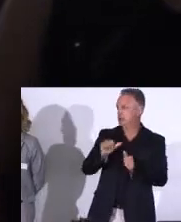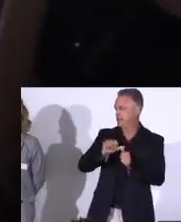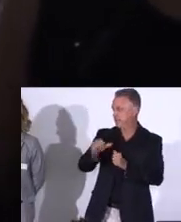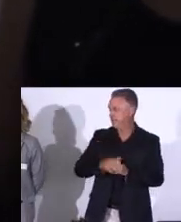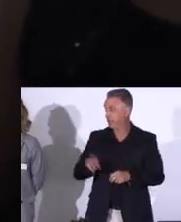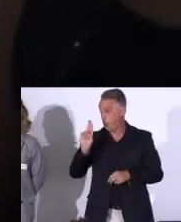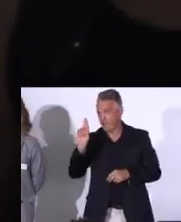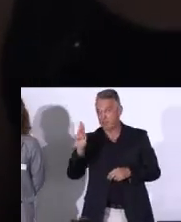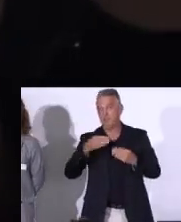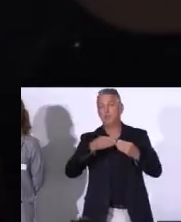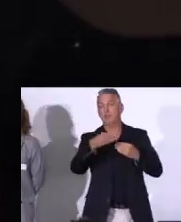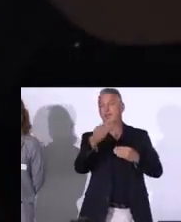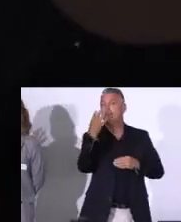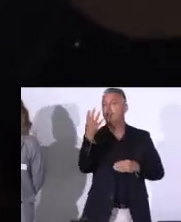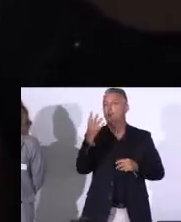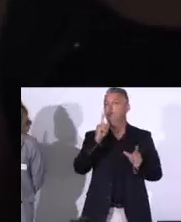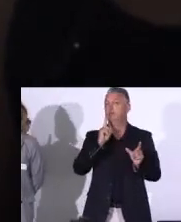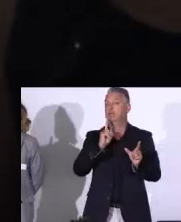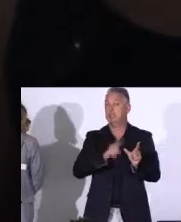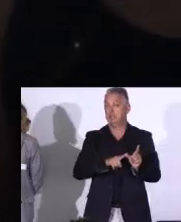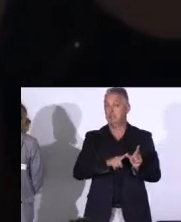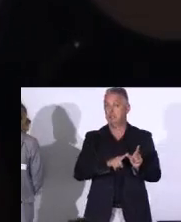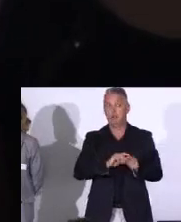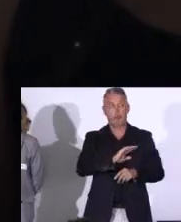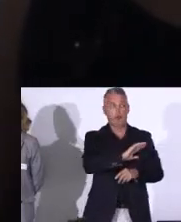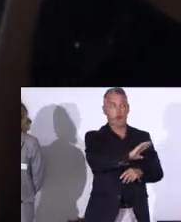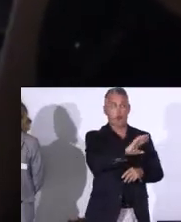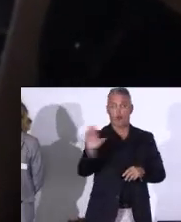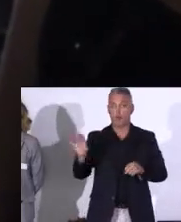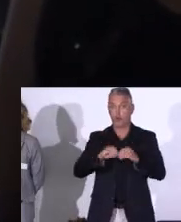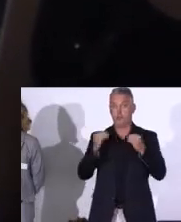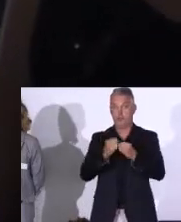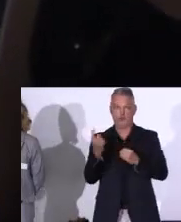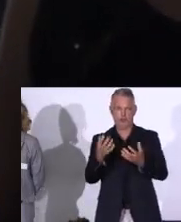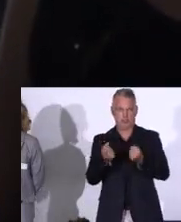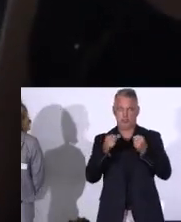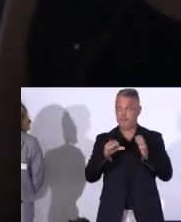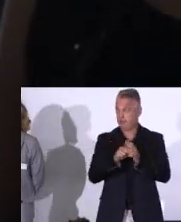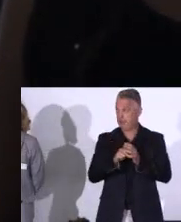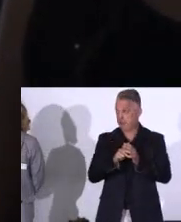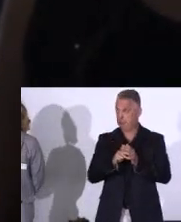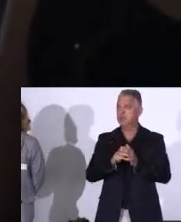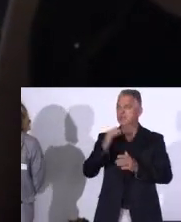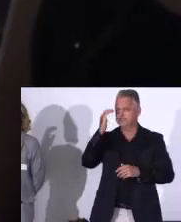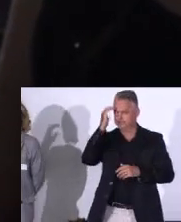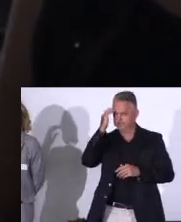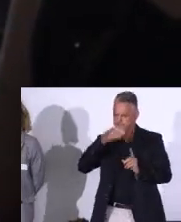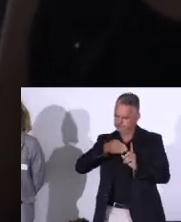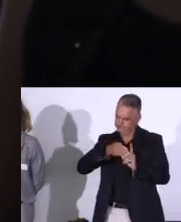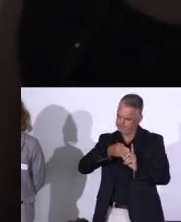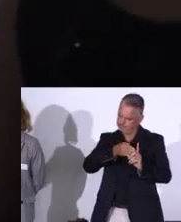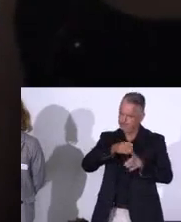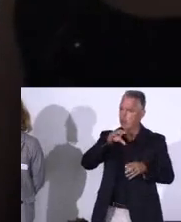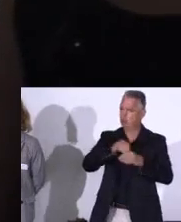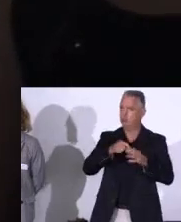next 4 years to ensure that all organisations funded through Together More Active are working on their inclusion action plans. So watch